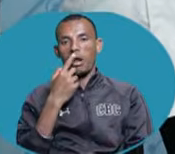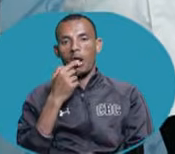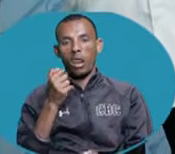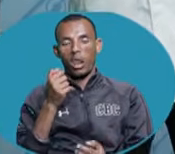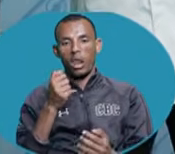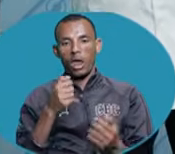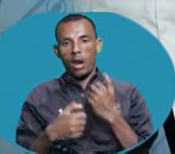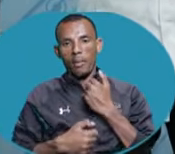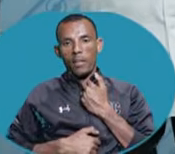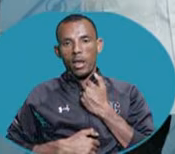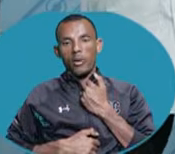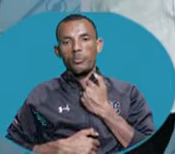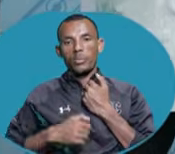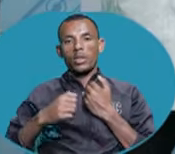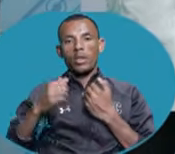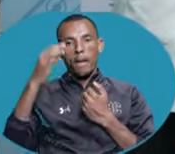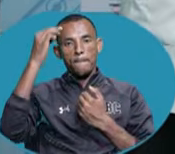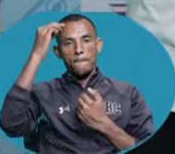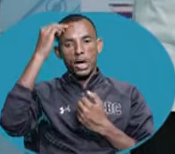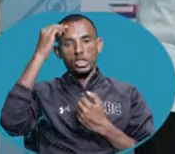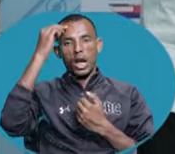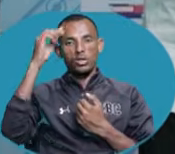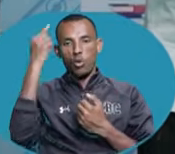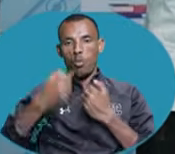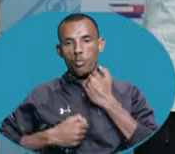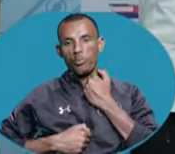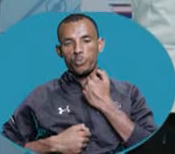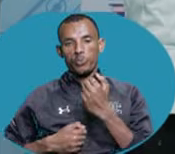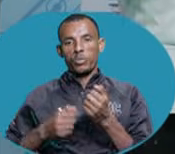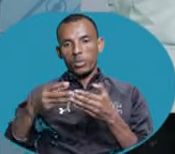Zhukov. In the West Front, the Allied power was led